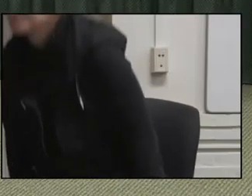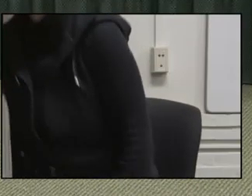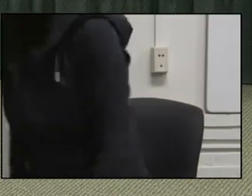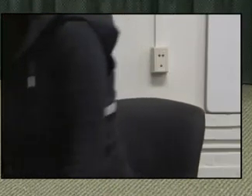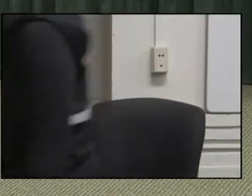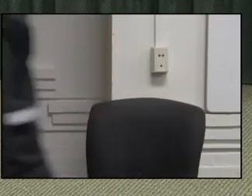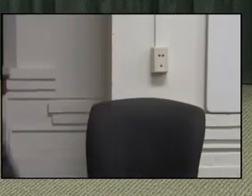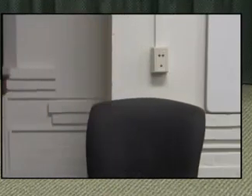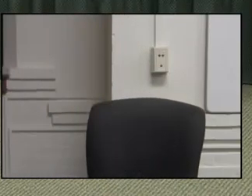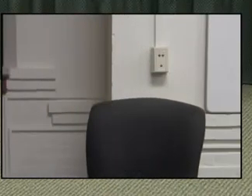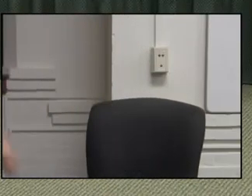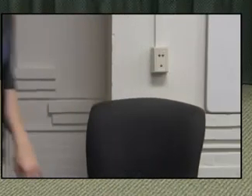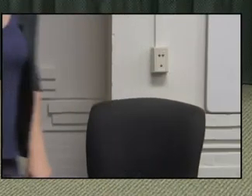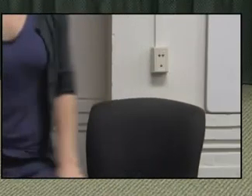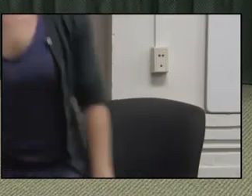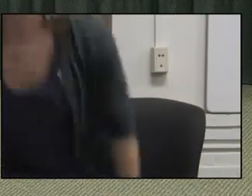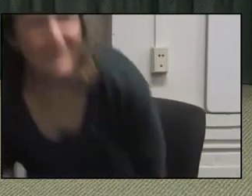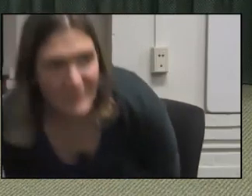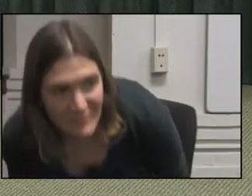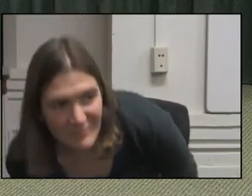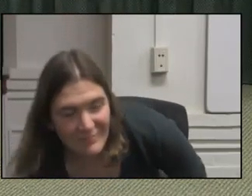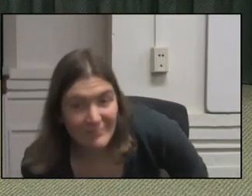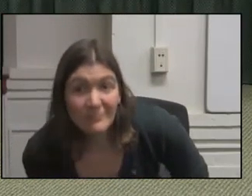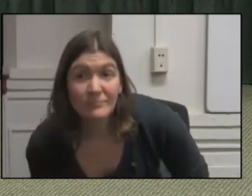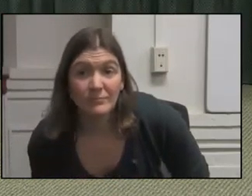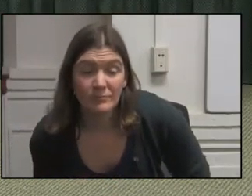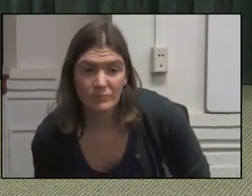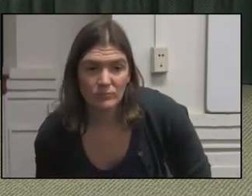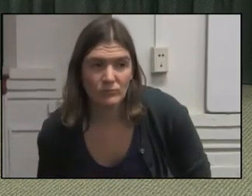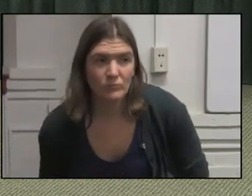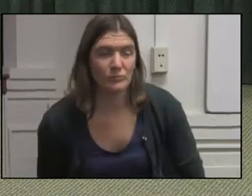Hi, please come on up to the microphone and introduce yourself.